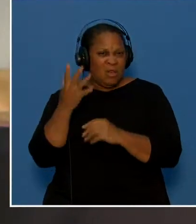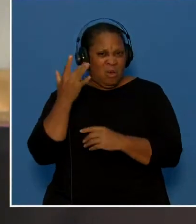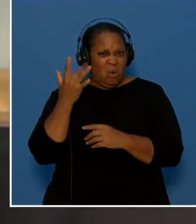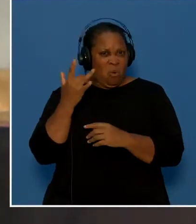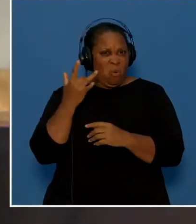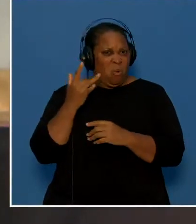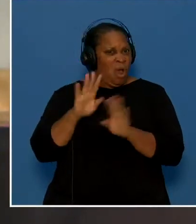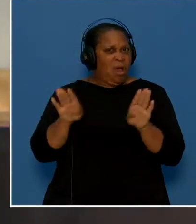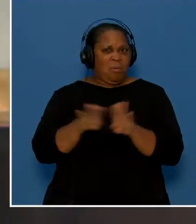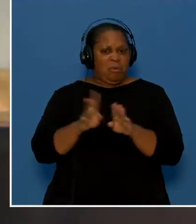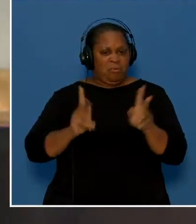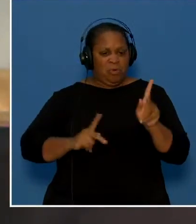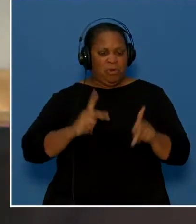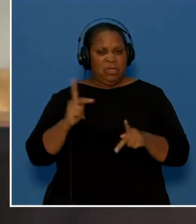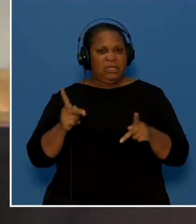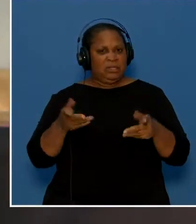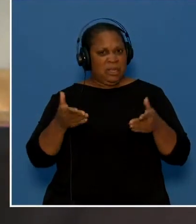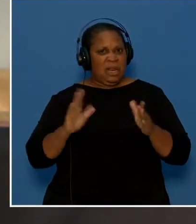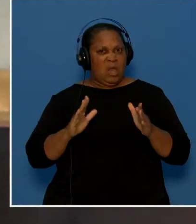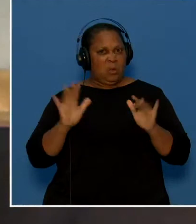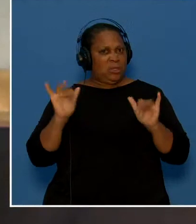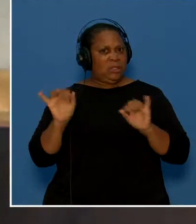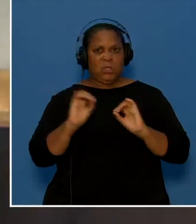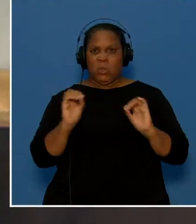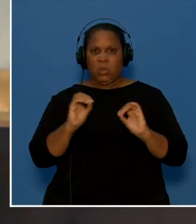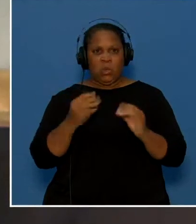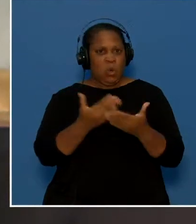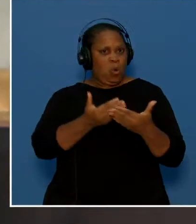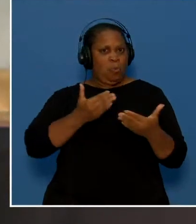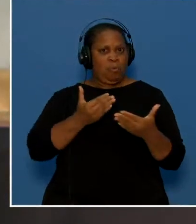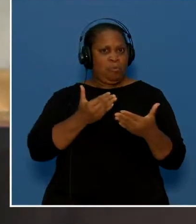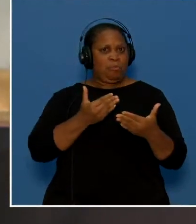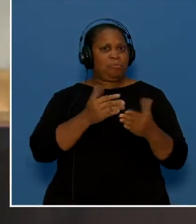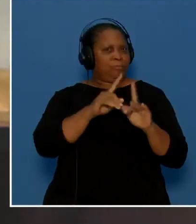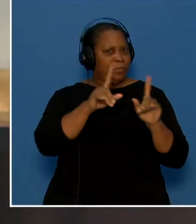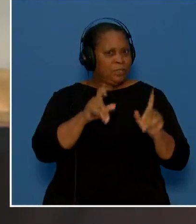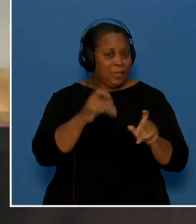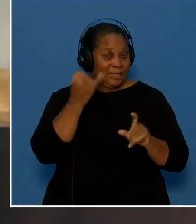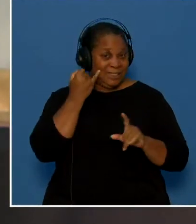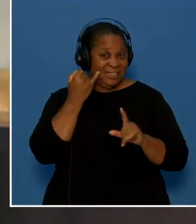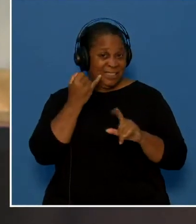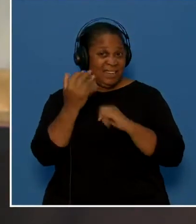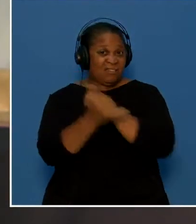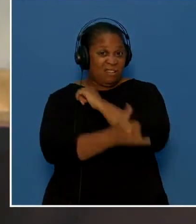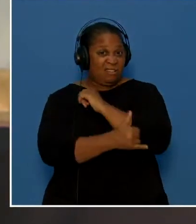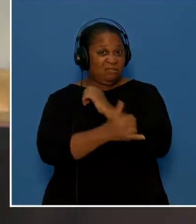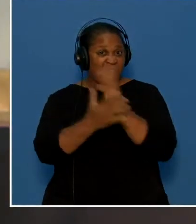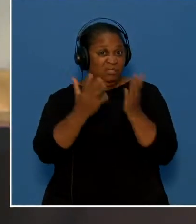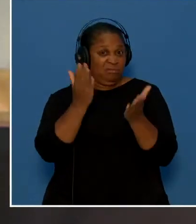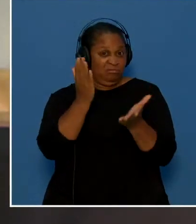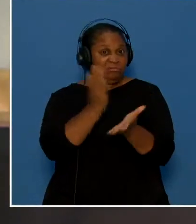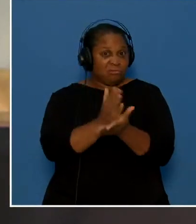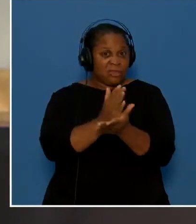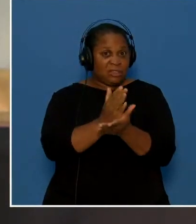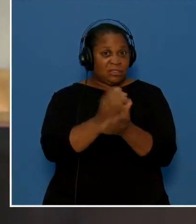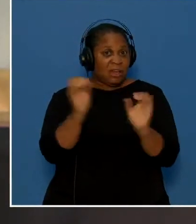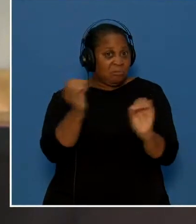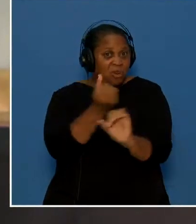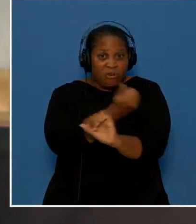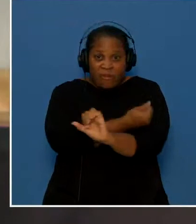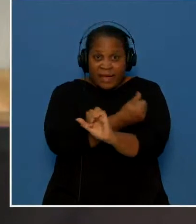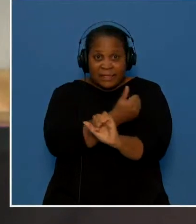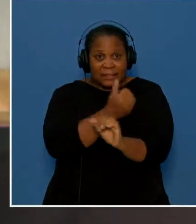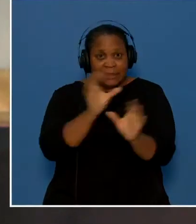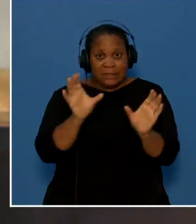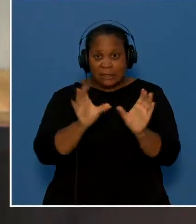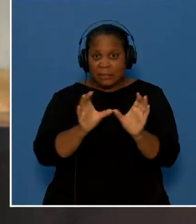allowing residents to land at the airport without a pre-test? And if countries can stop people traveling without a vaccine certificate, why can't